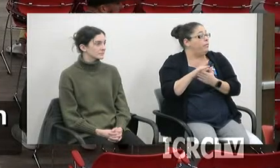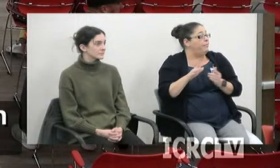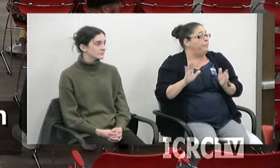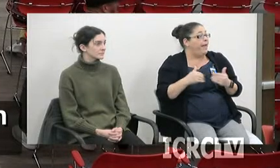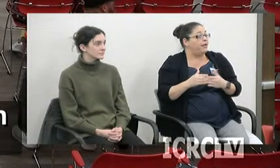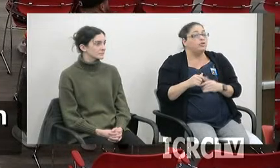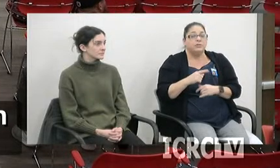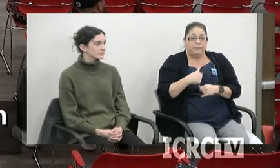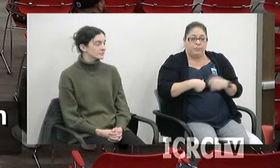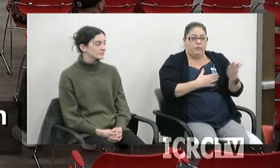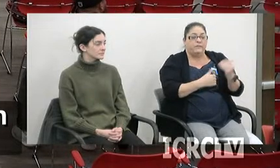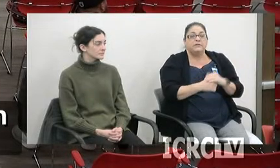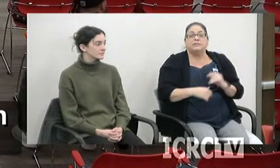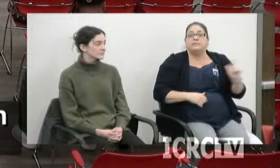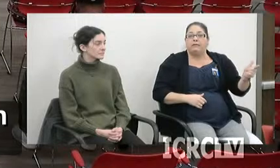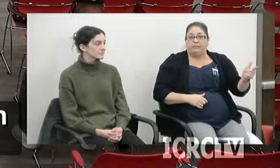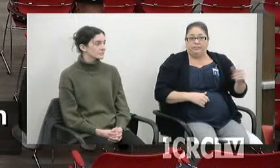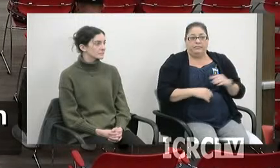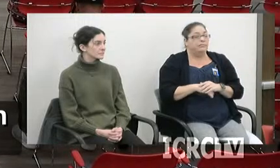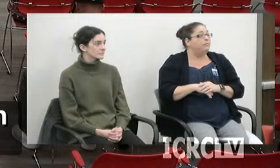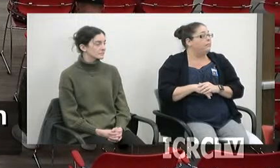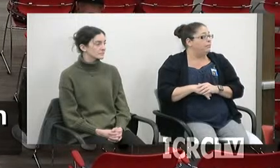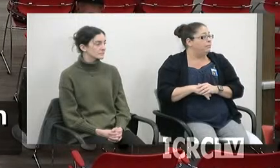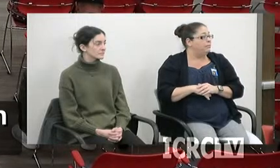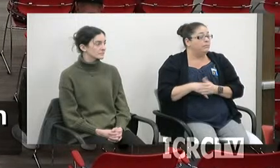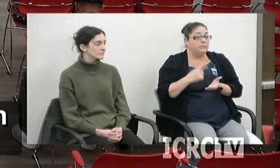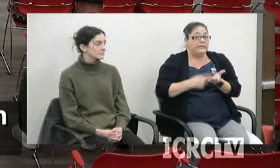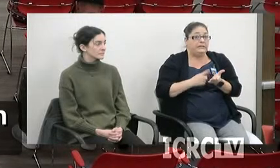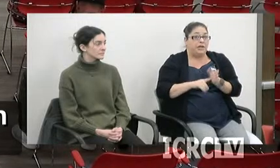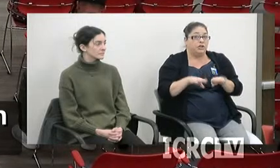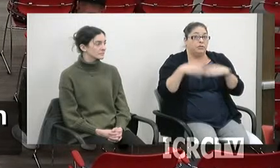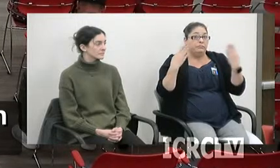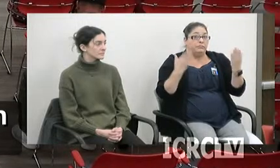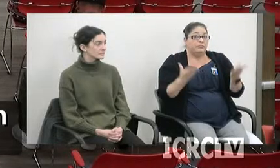moved. Second. Discussion?